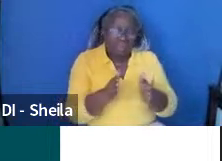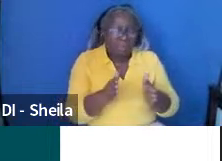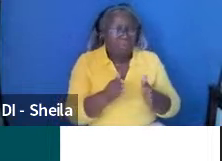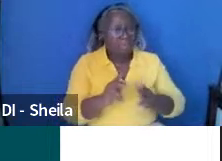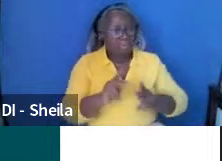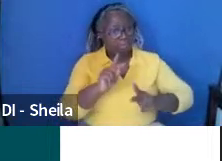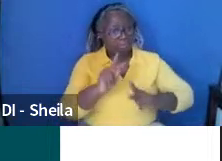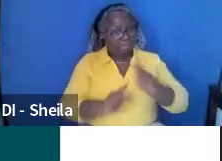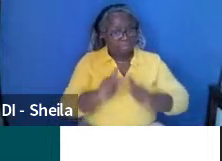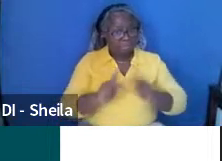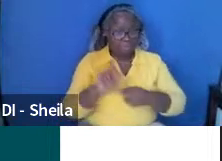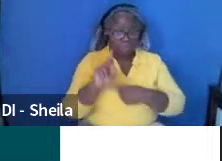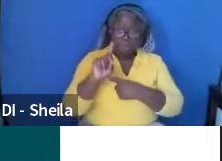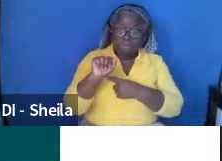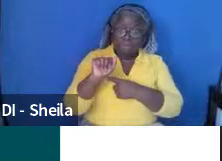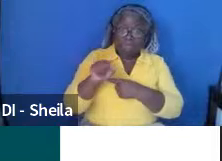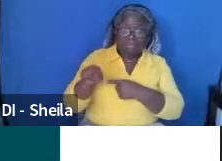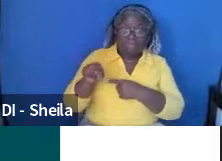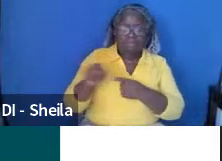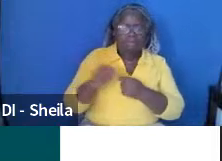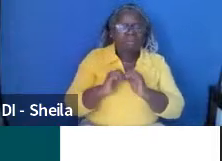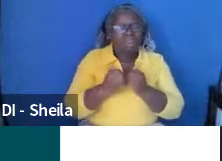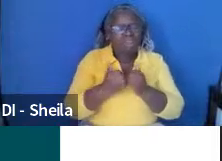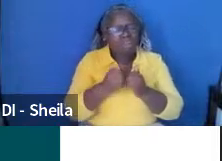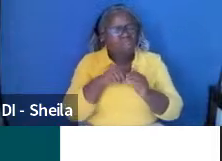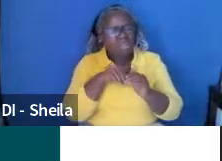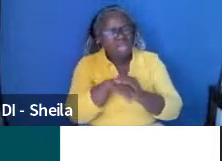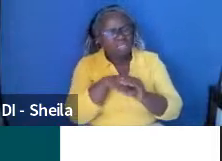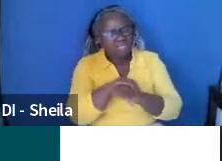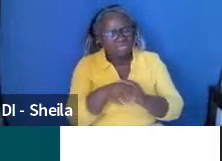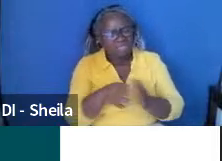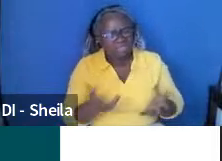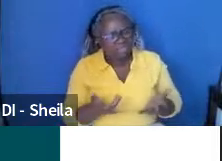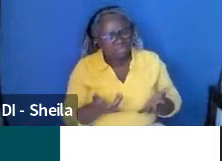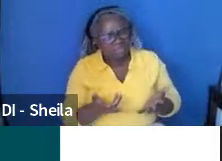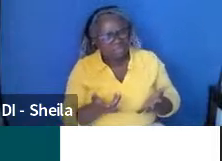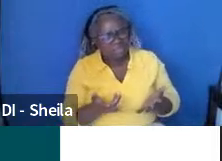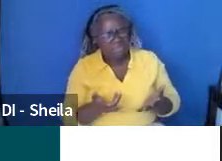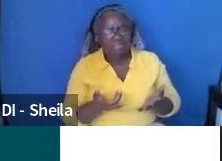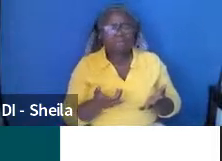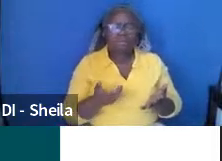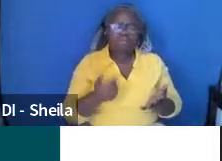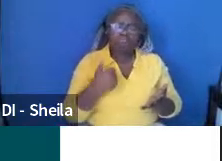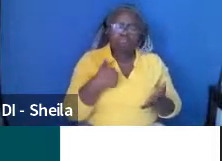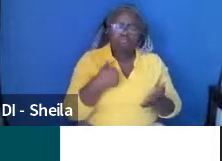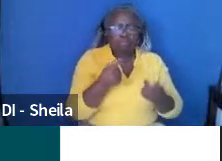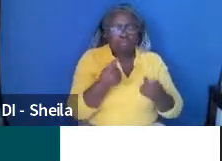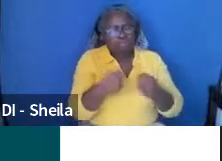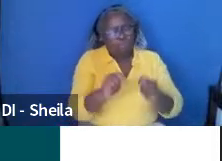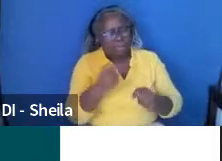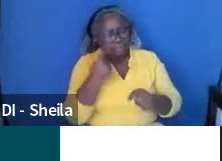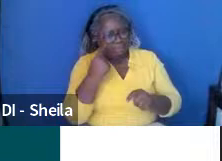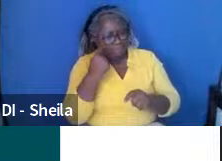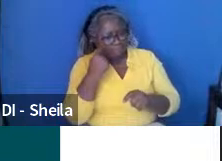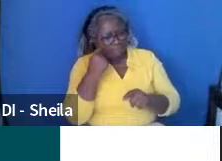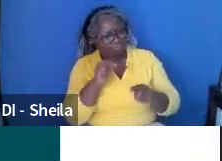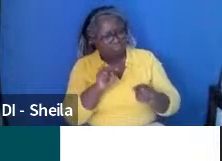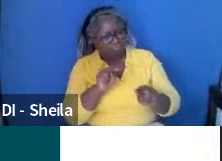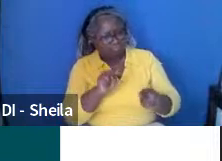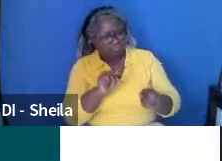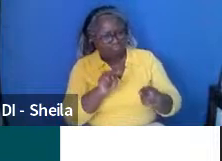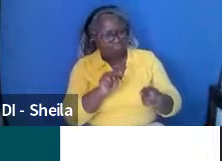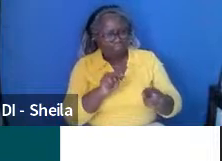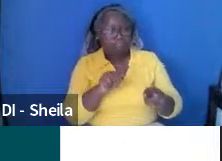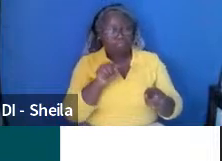So that's what we're keeping our eye on is, in this case, we have about 110 square